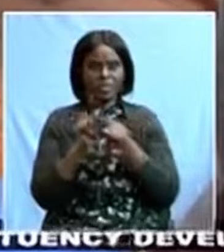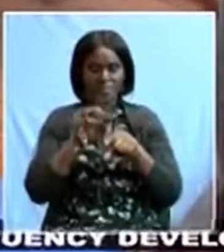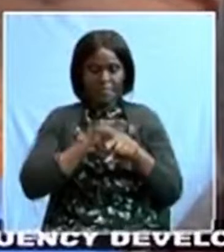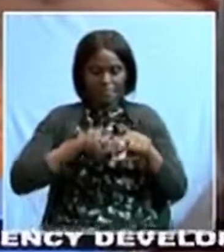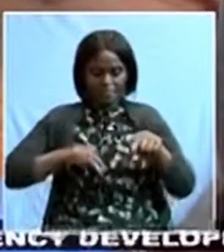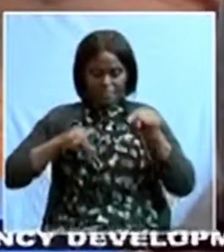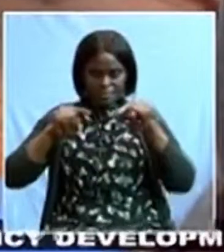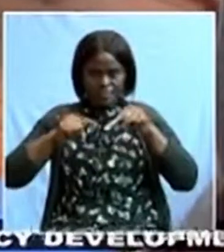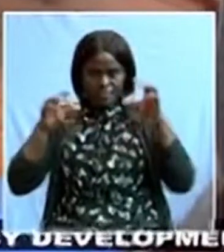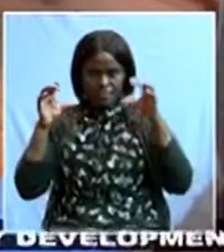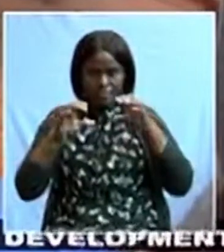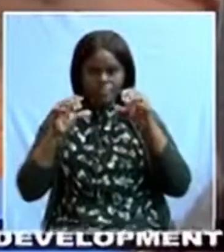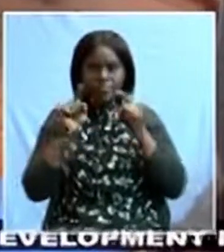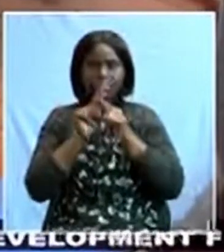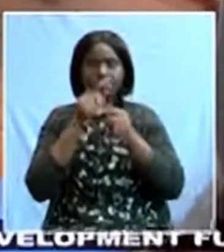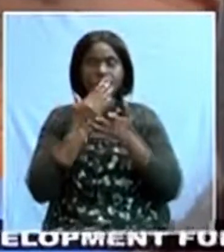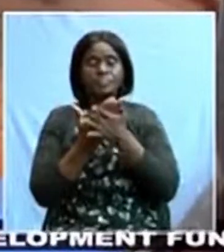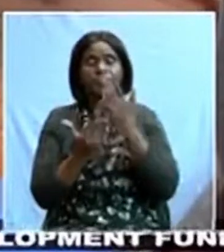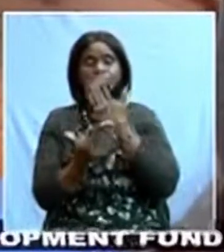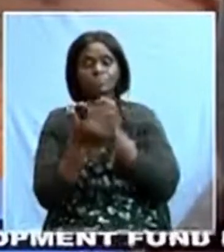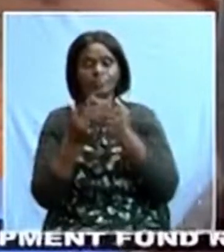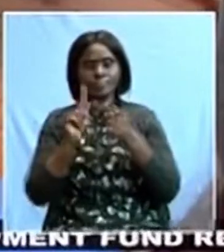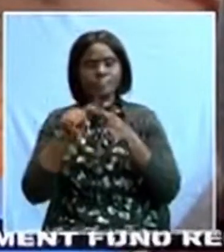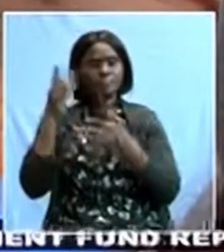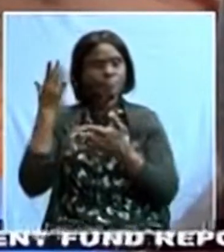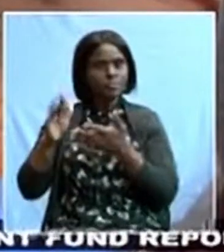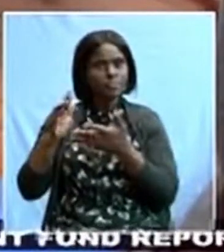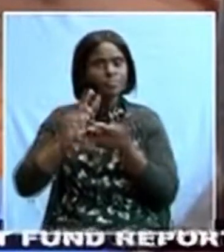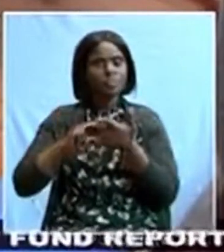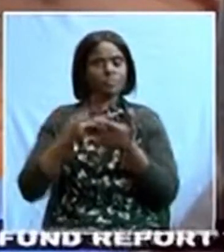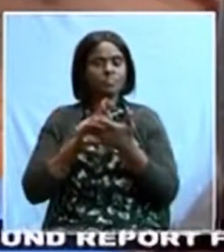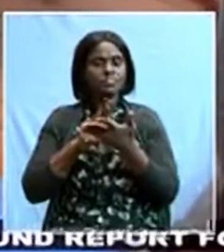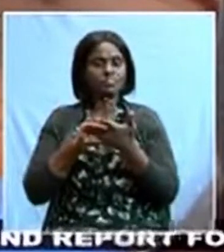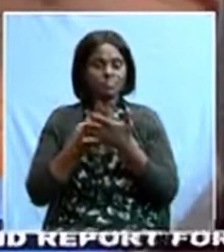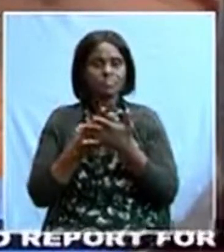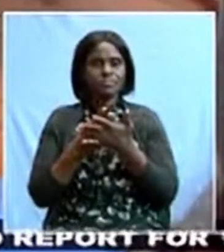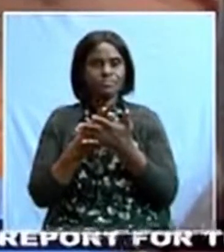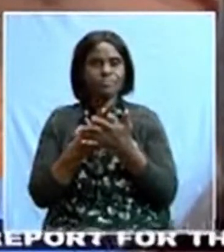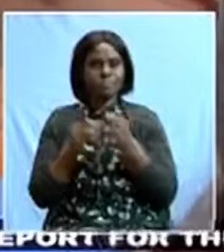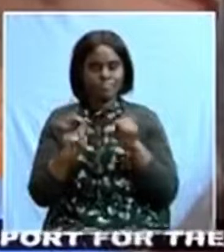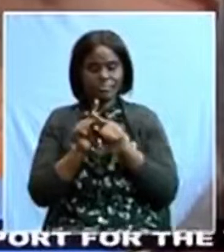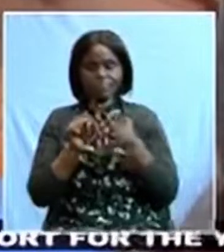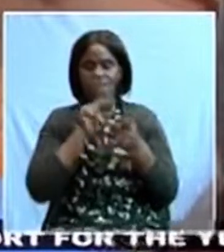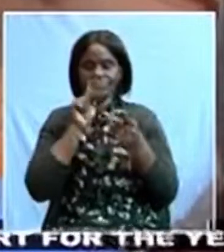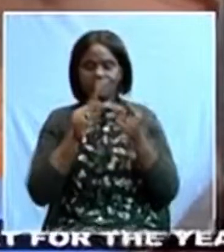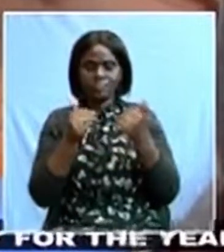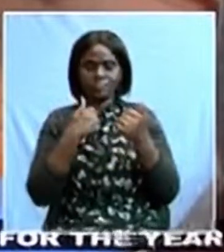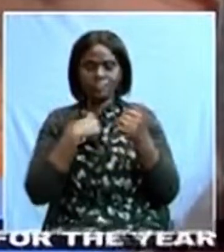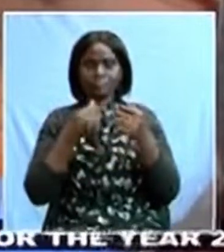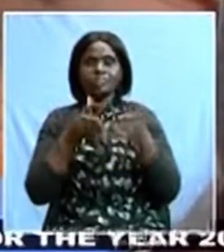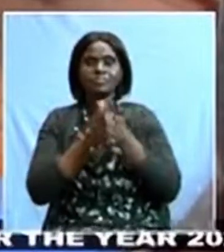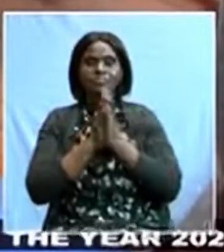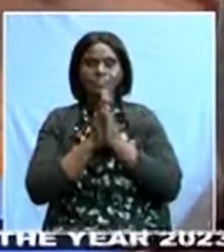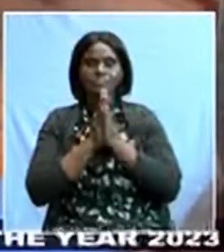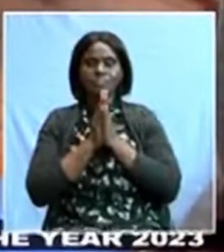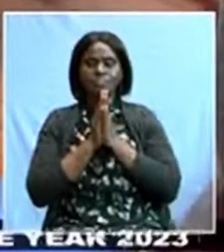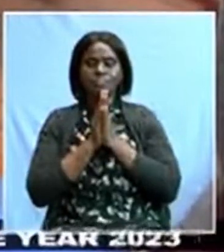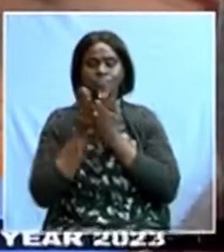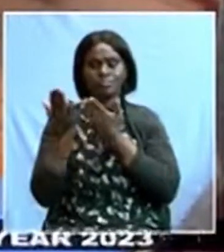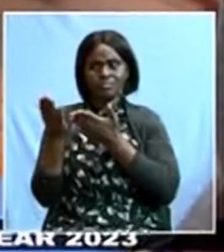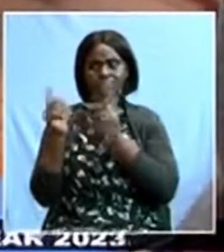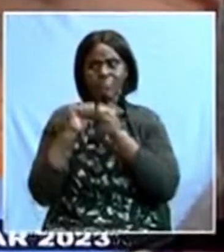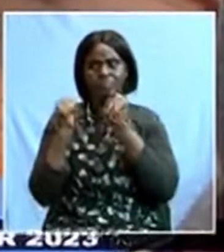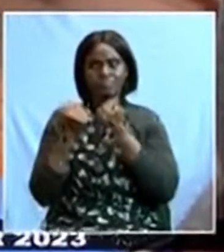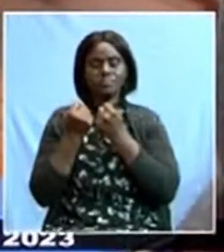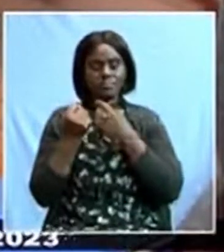of the committee, and good morning to the permanent witnesses. At this point, I'll call upon my team